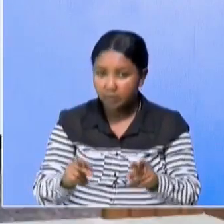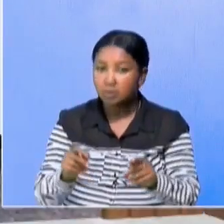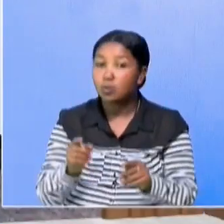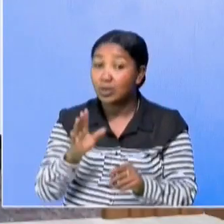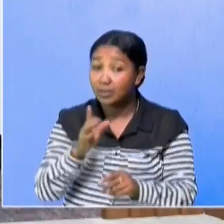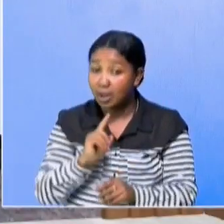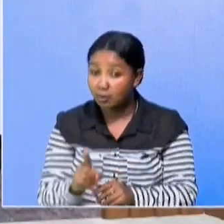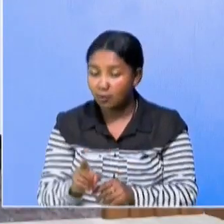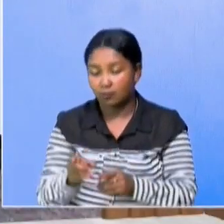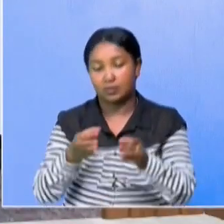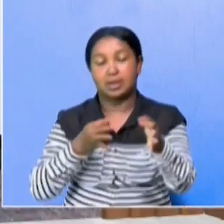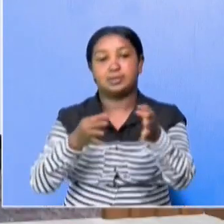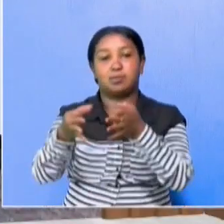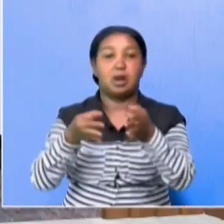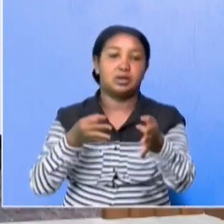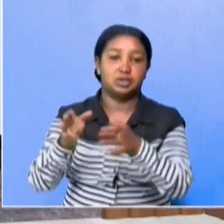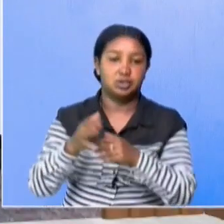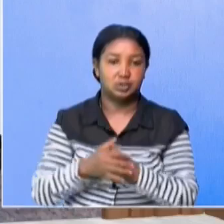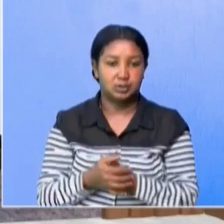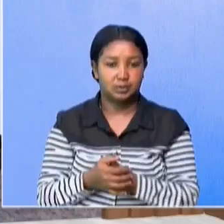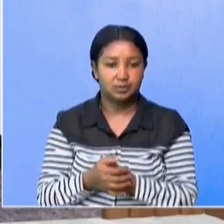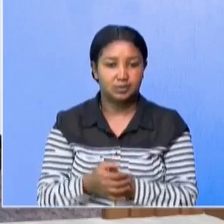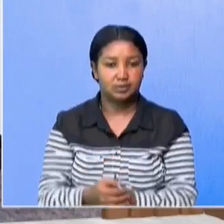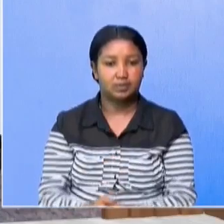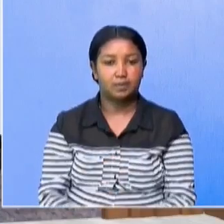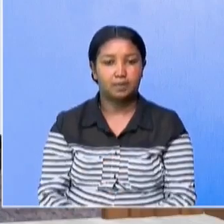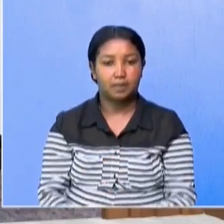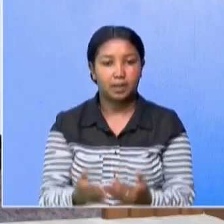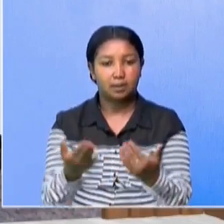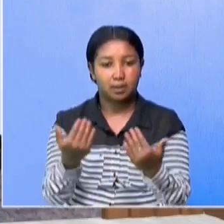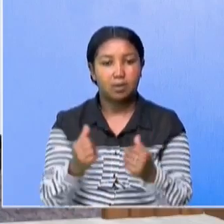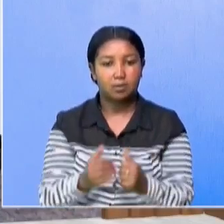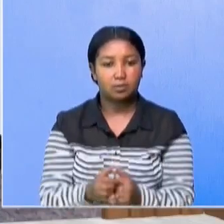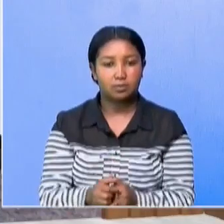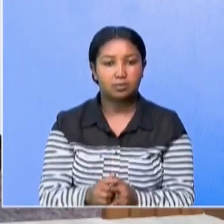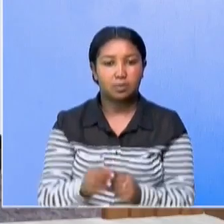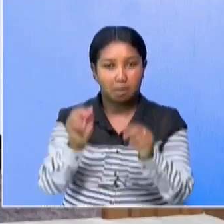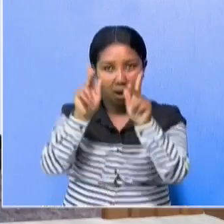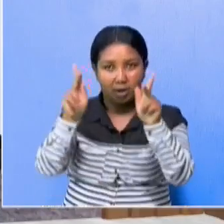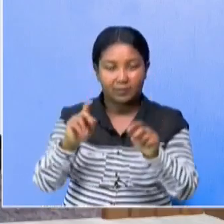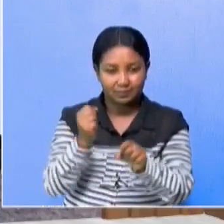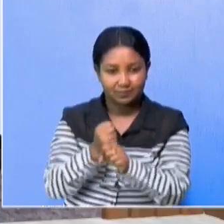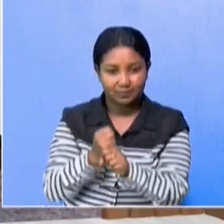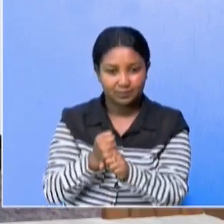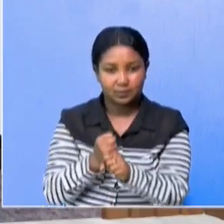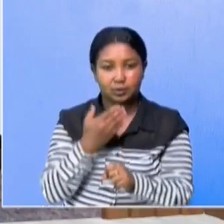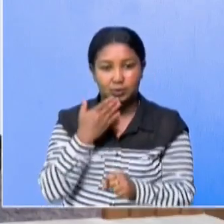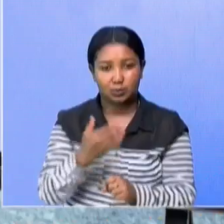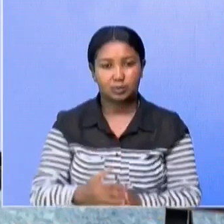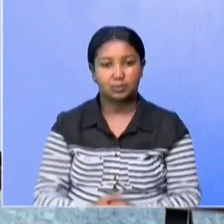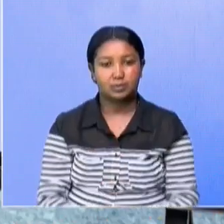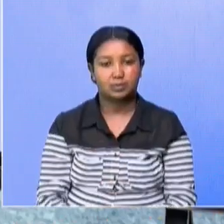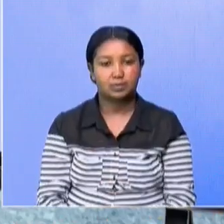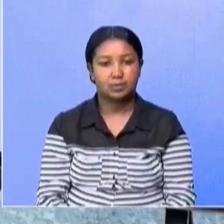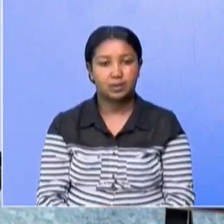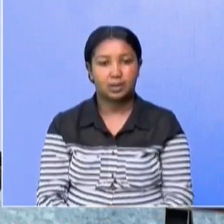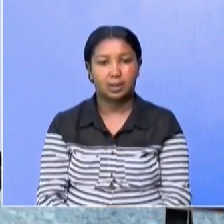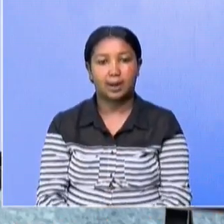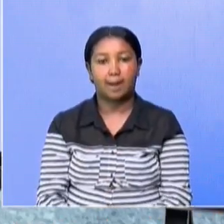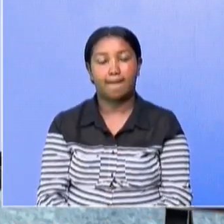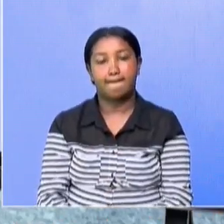the explanations, okay? What we need. Very nice. Now let's go and form the paragraph. Good. Let's go the